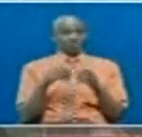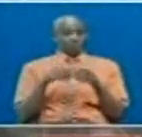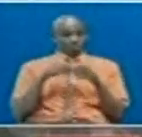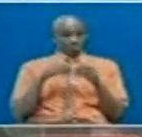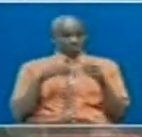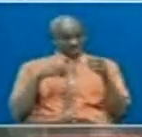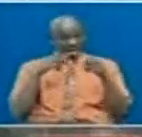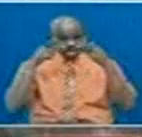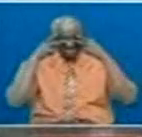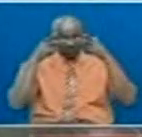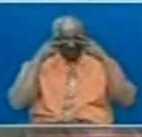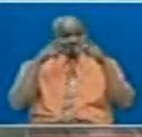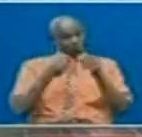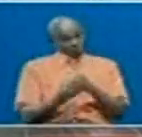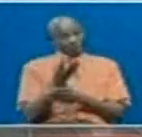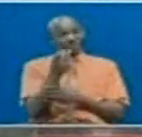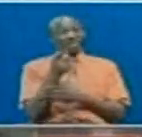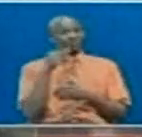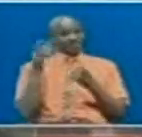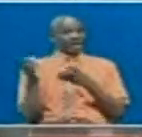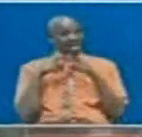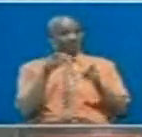the Al-Shabaab and Al-Qaeda, right?